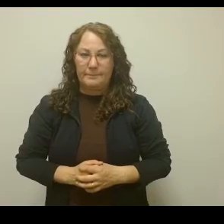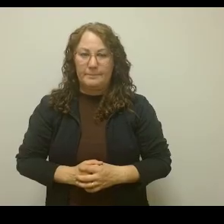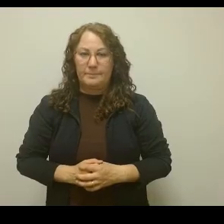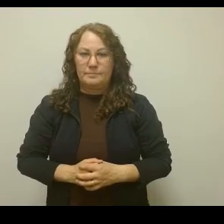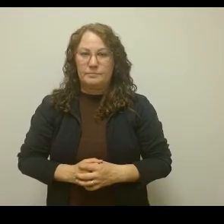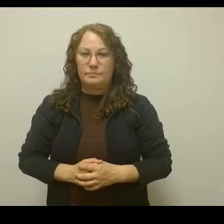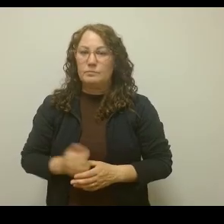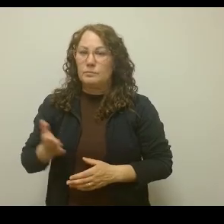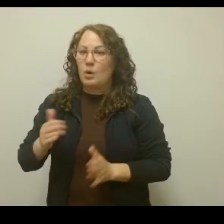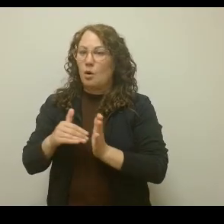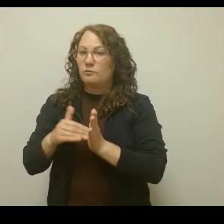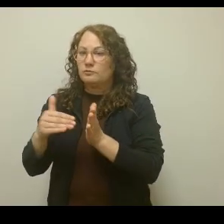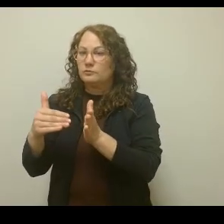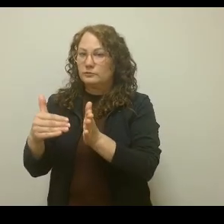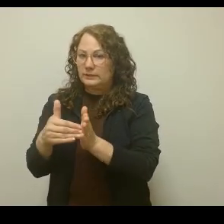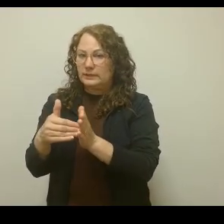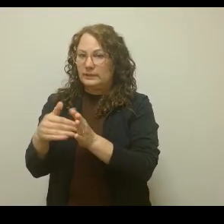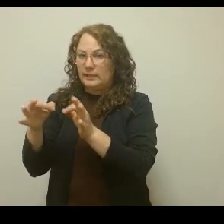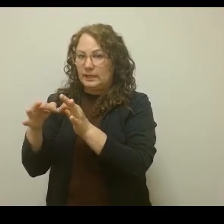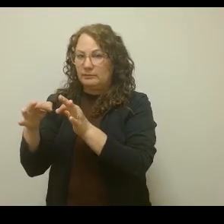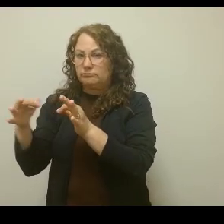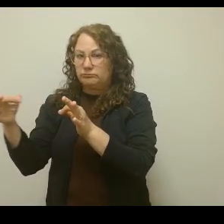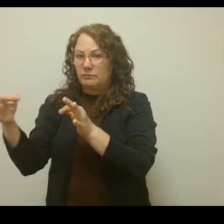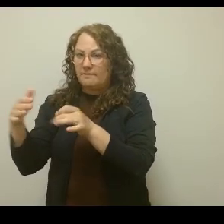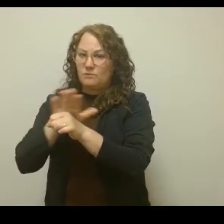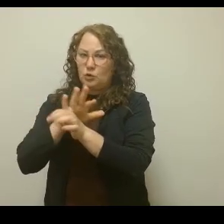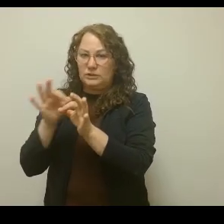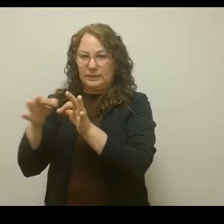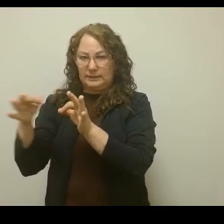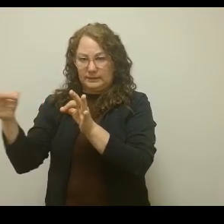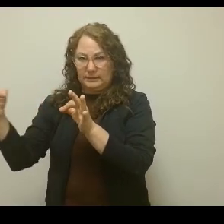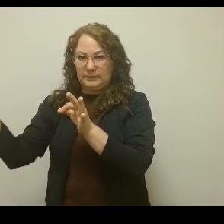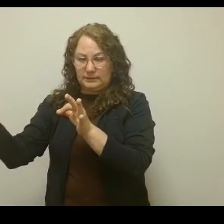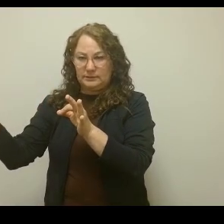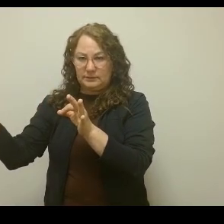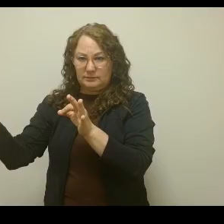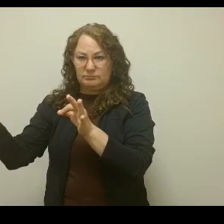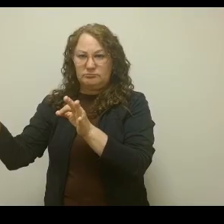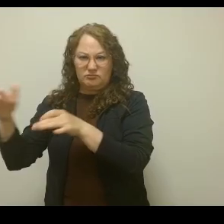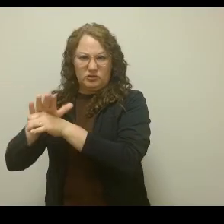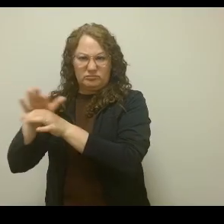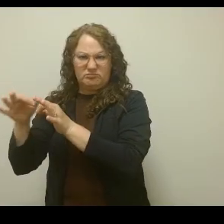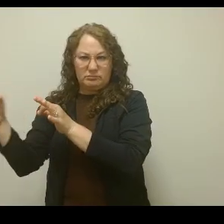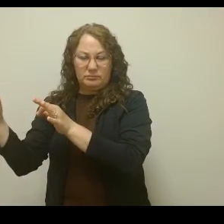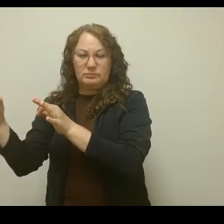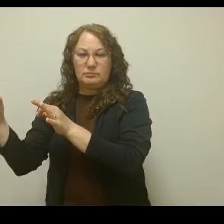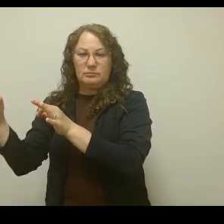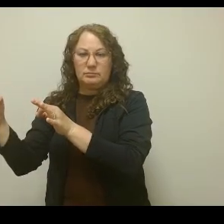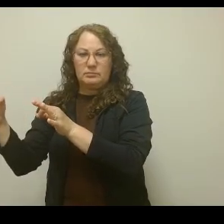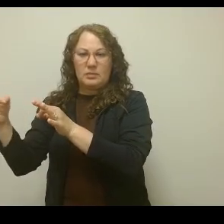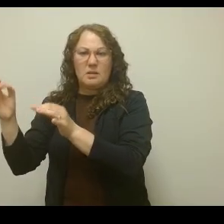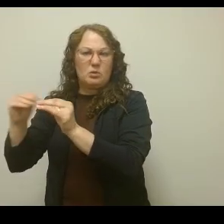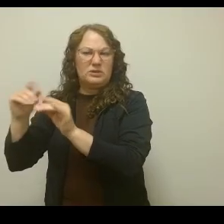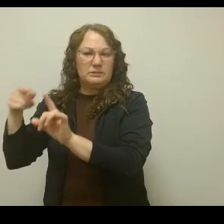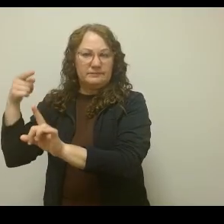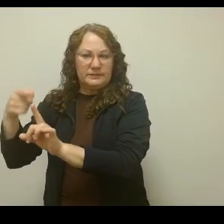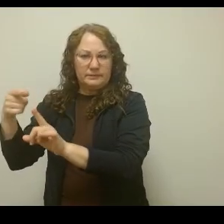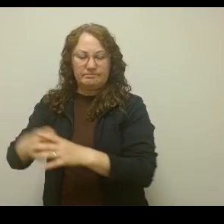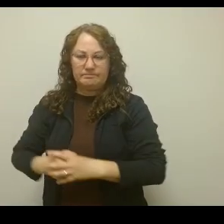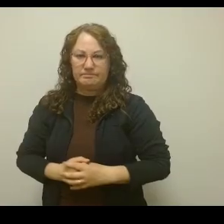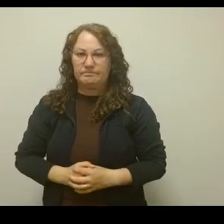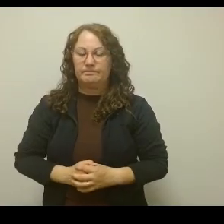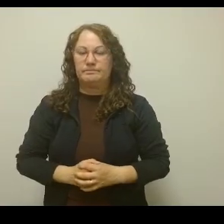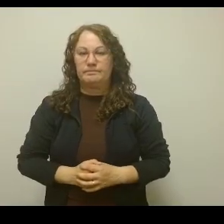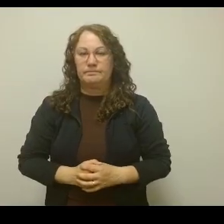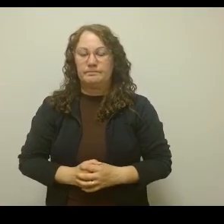And this is often stated in a complete sentence. It's more complete and more specific.